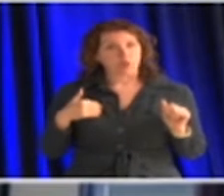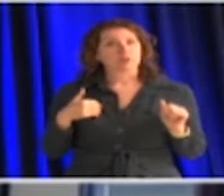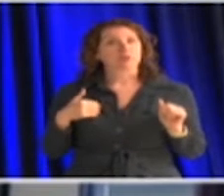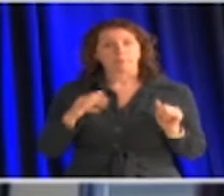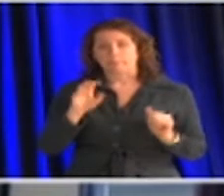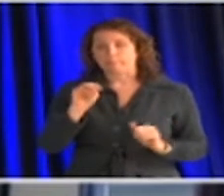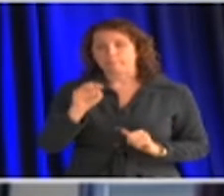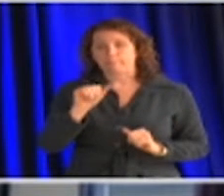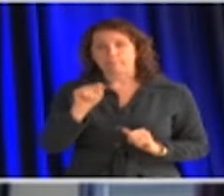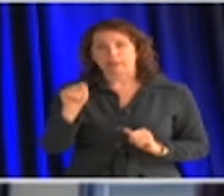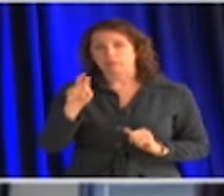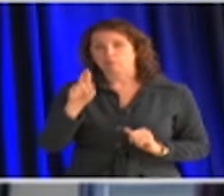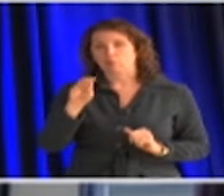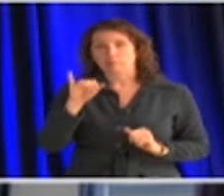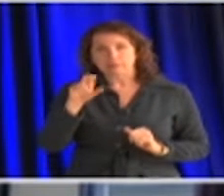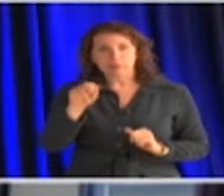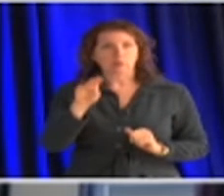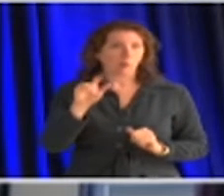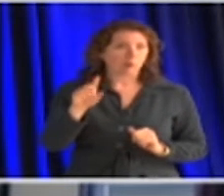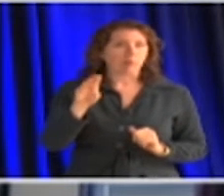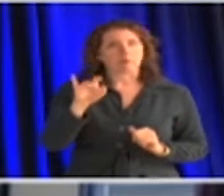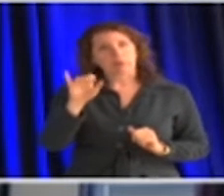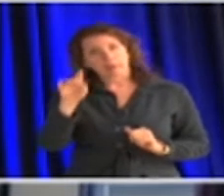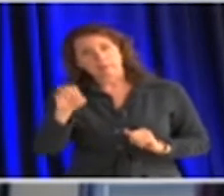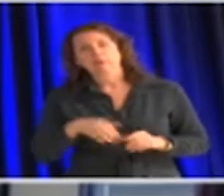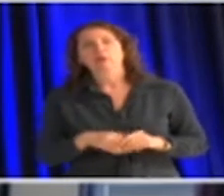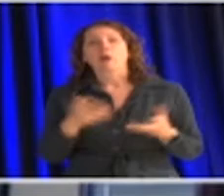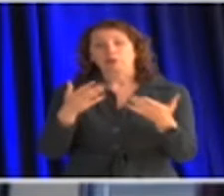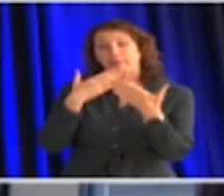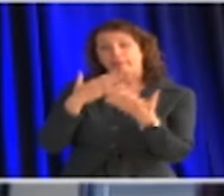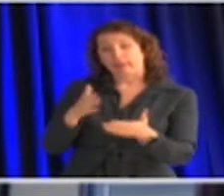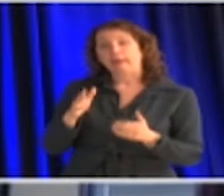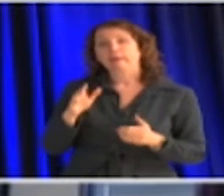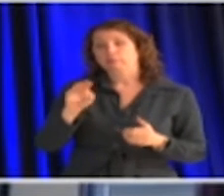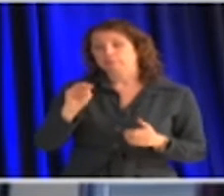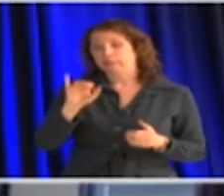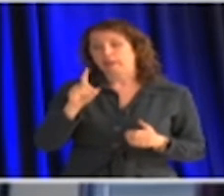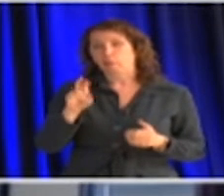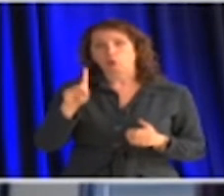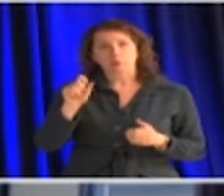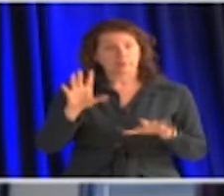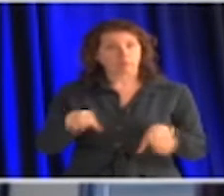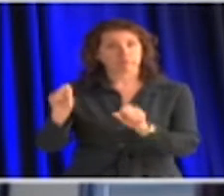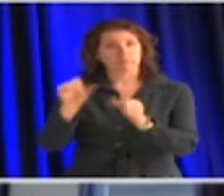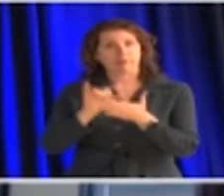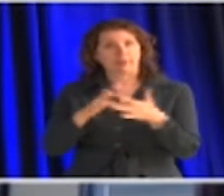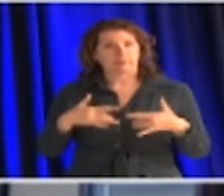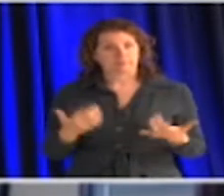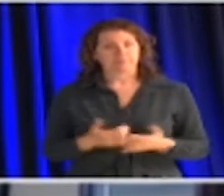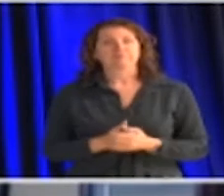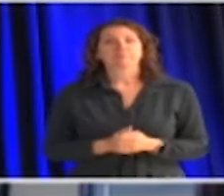Noel Monfredini. I want to thank and commend Mayor Burks for making this happen. Now, this